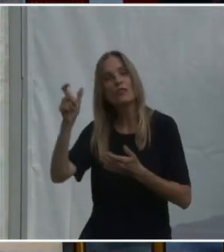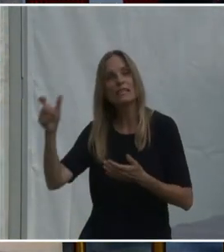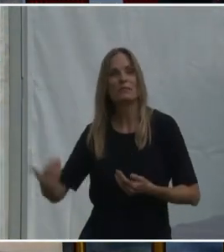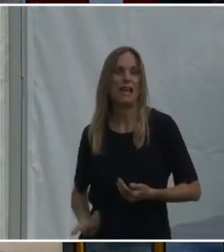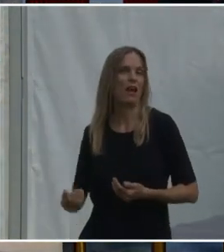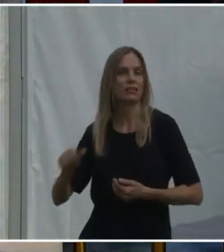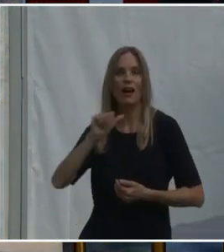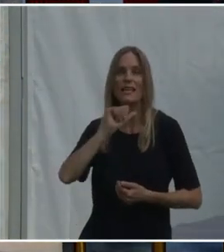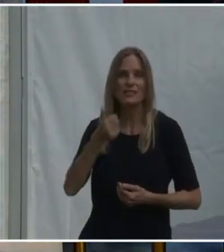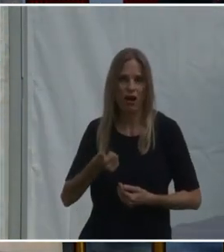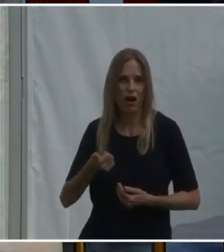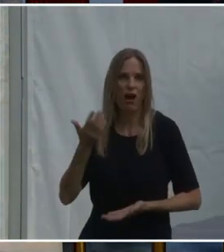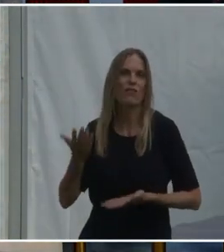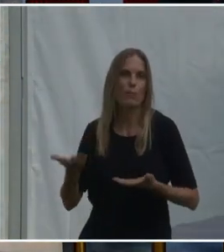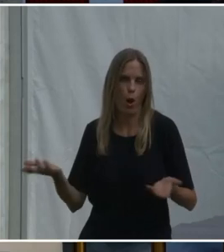time, you know,